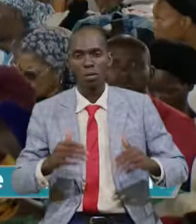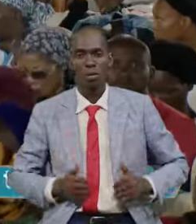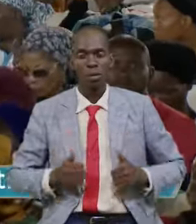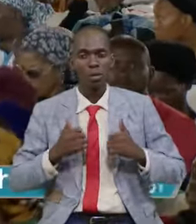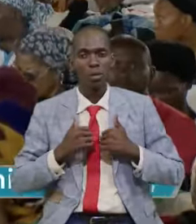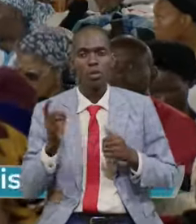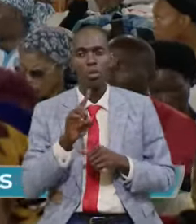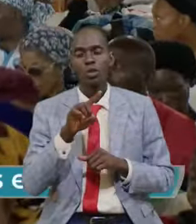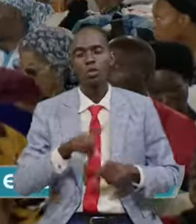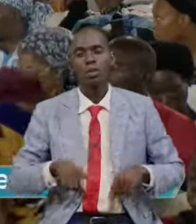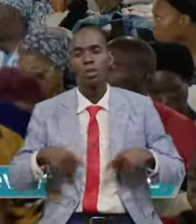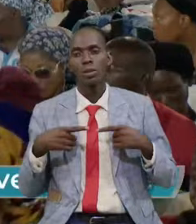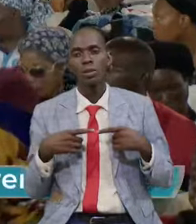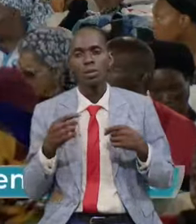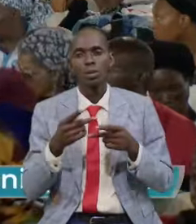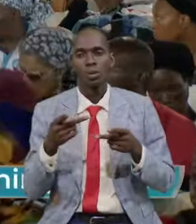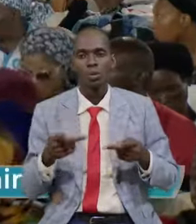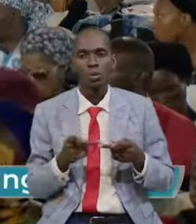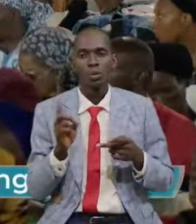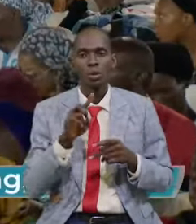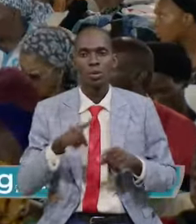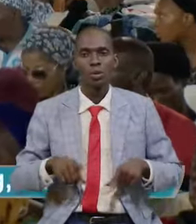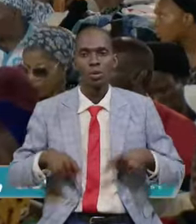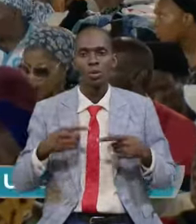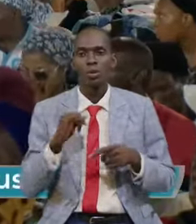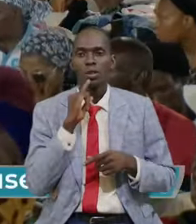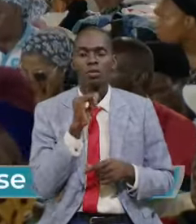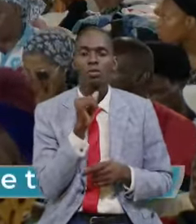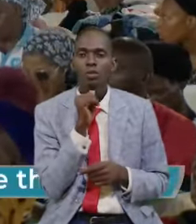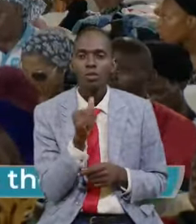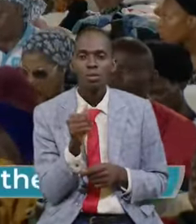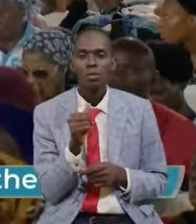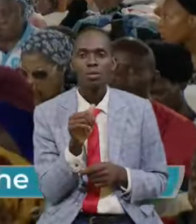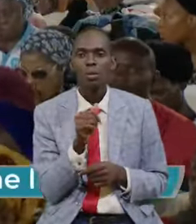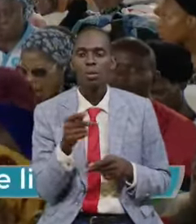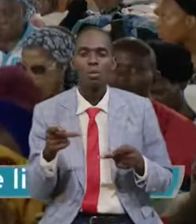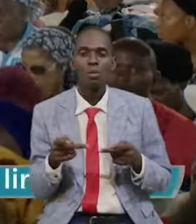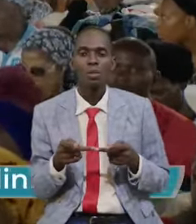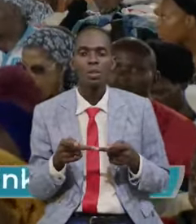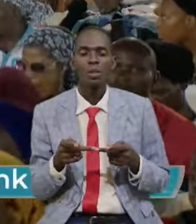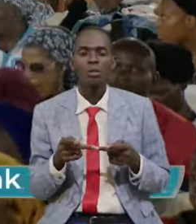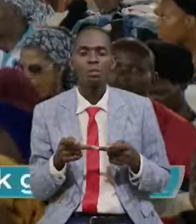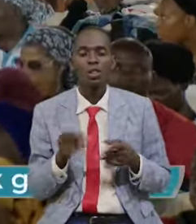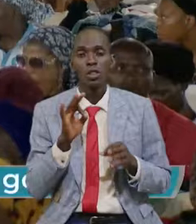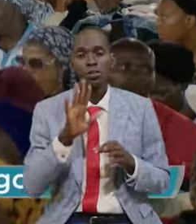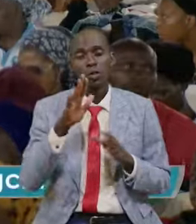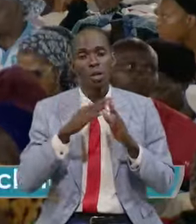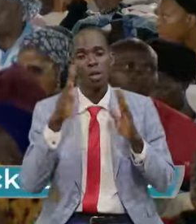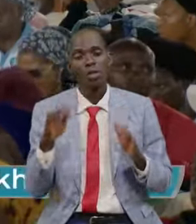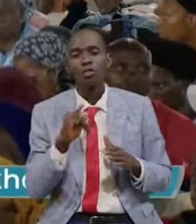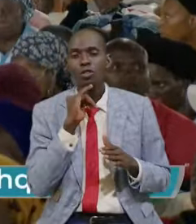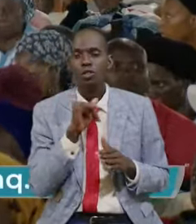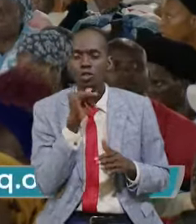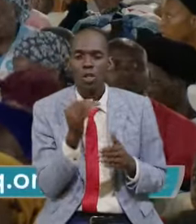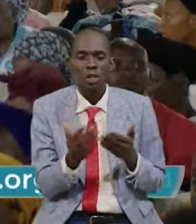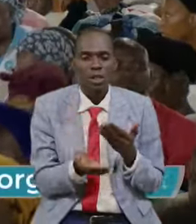If the place you live is not a place that could be easily located,